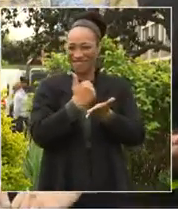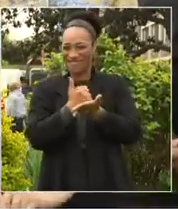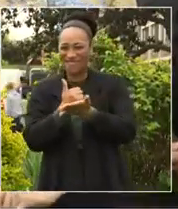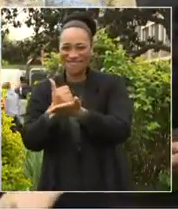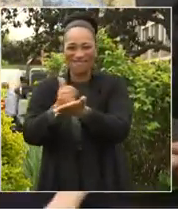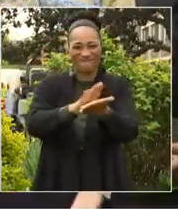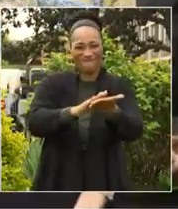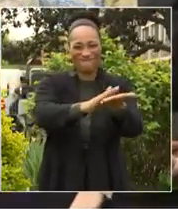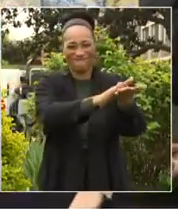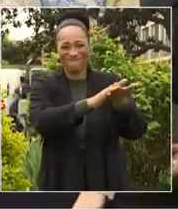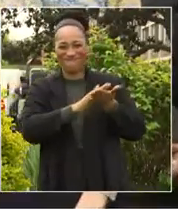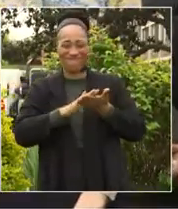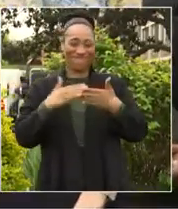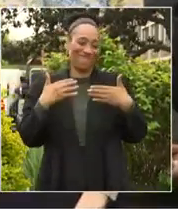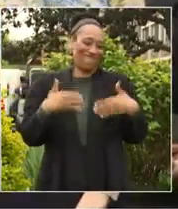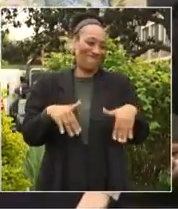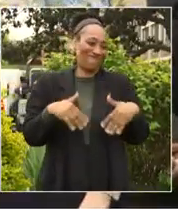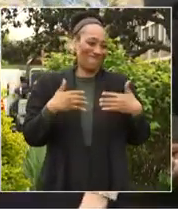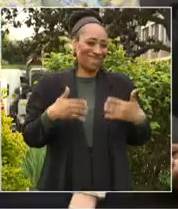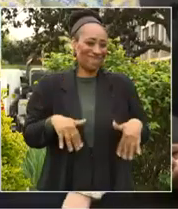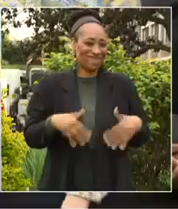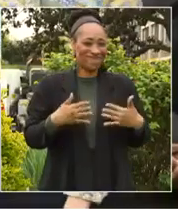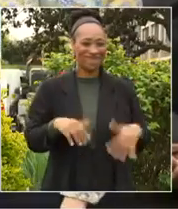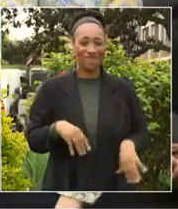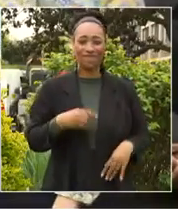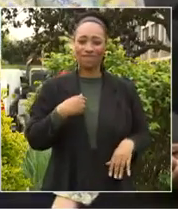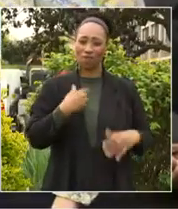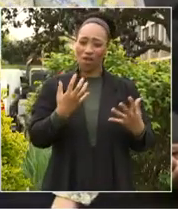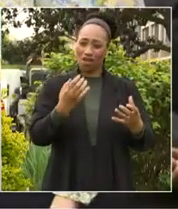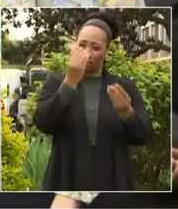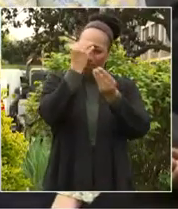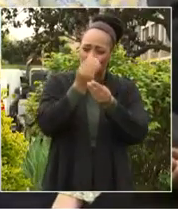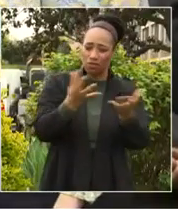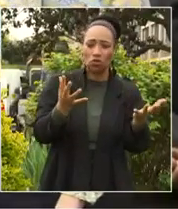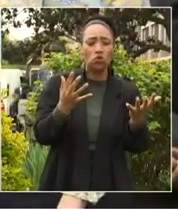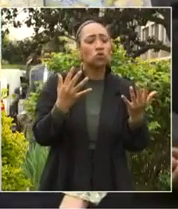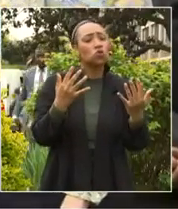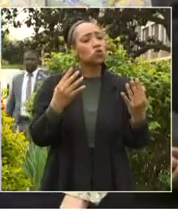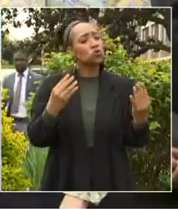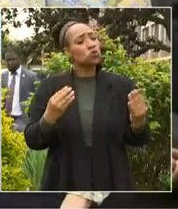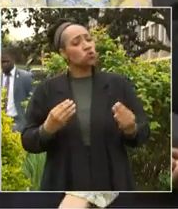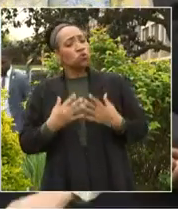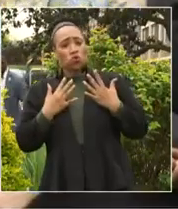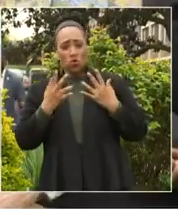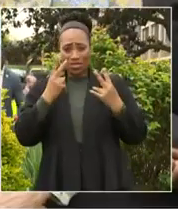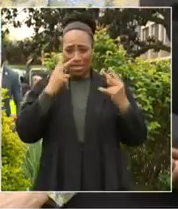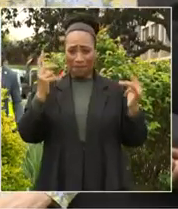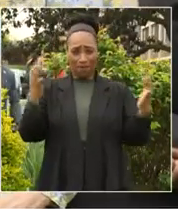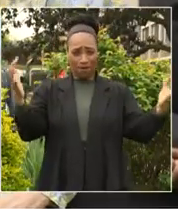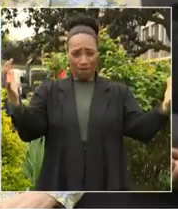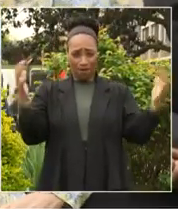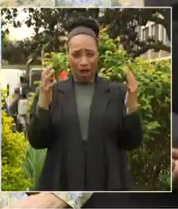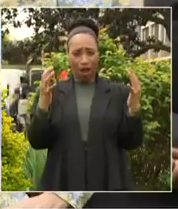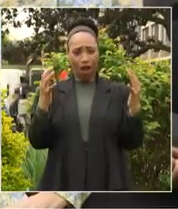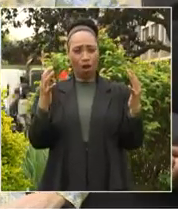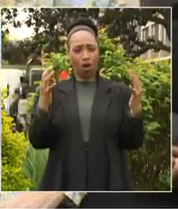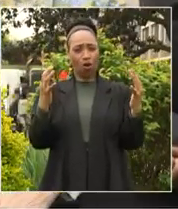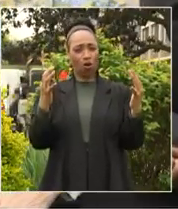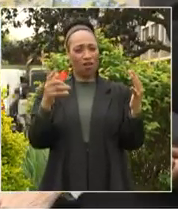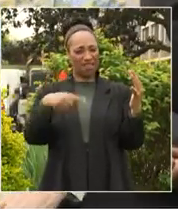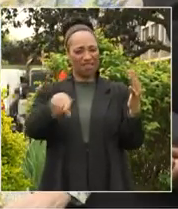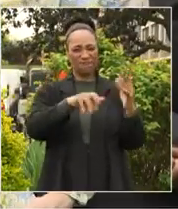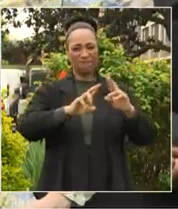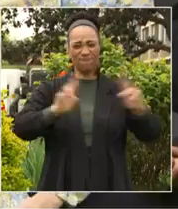And I want to just say that everybody assembled and everybody who works for us in D.C.